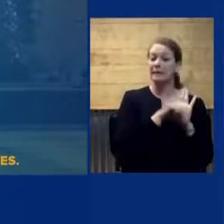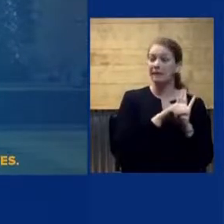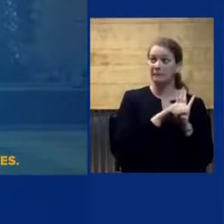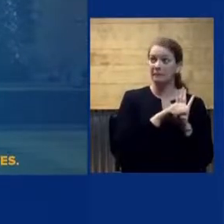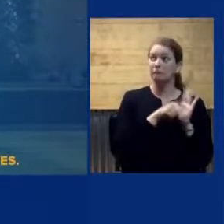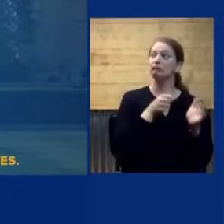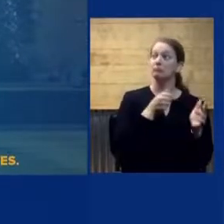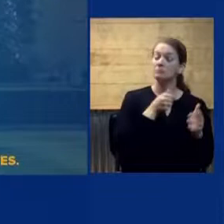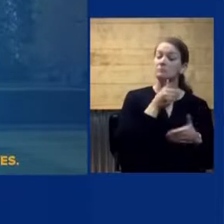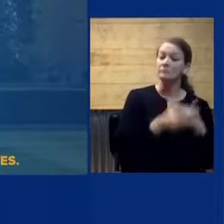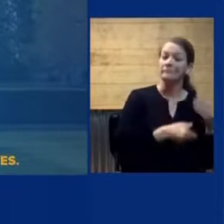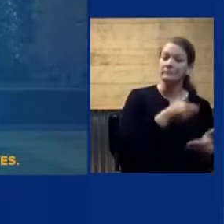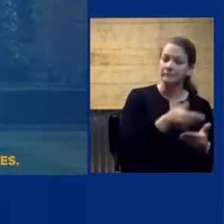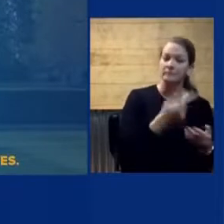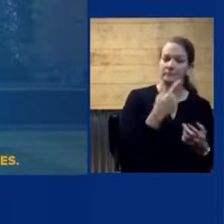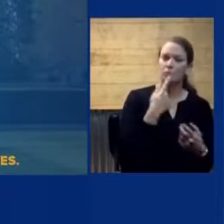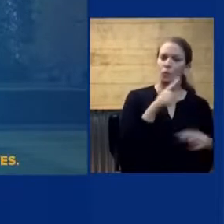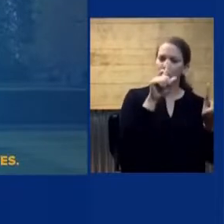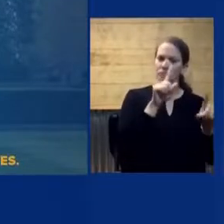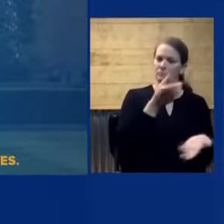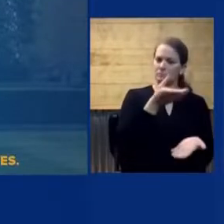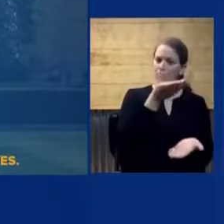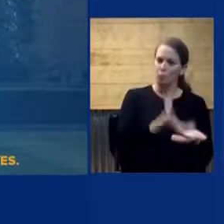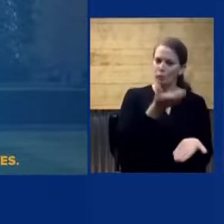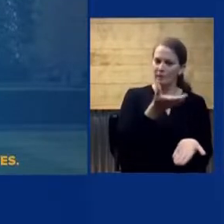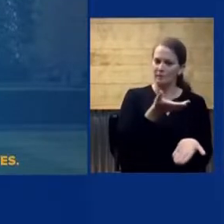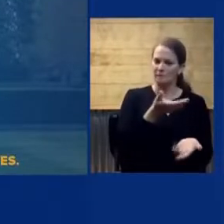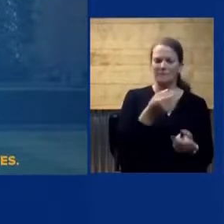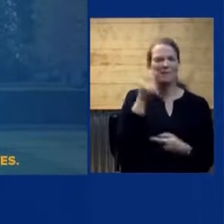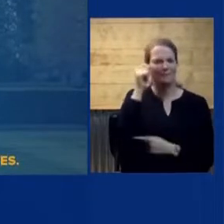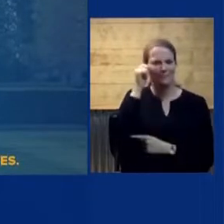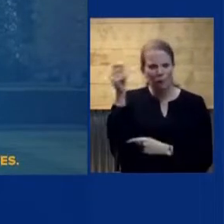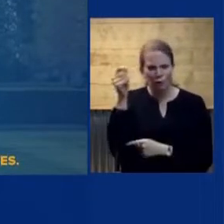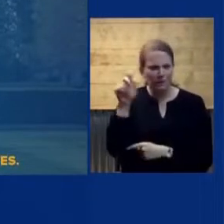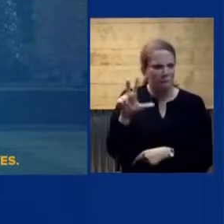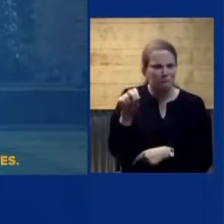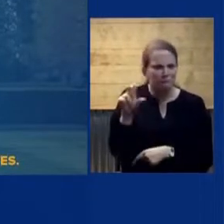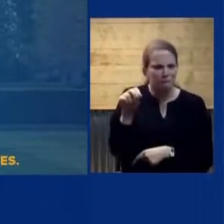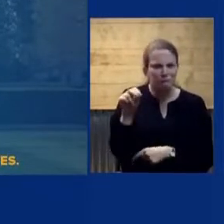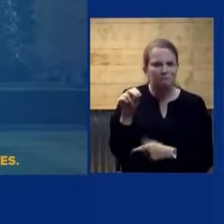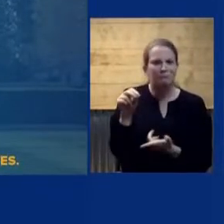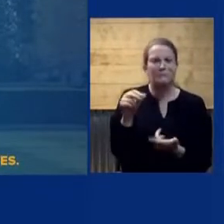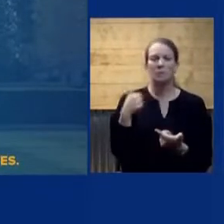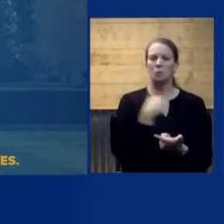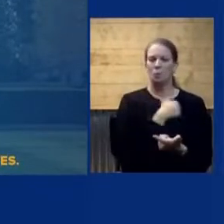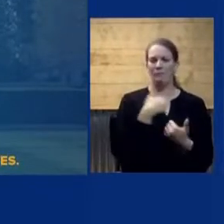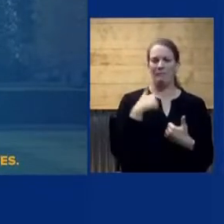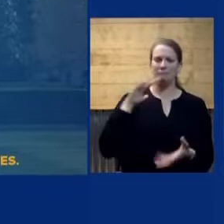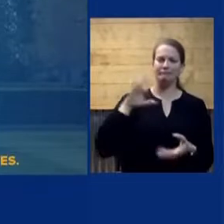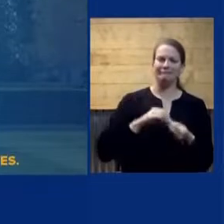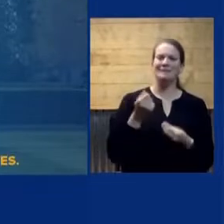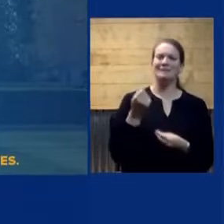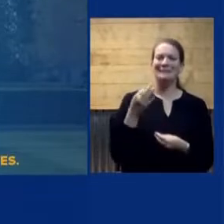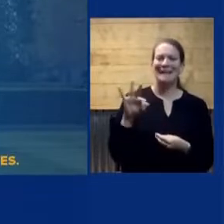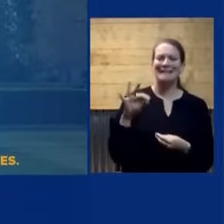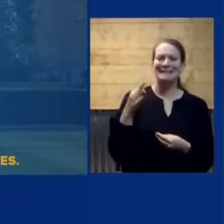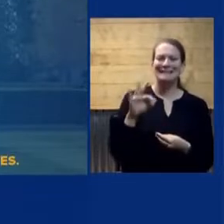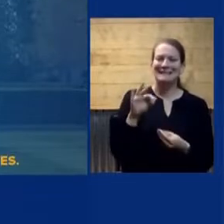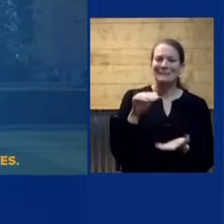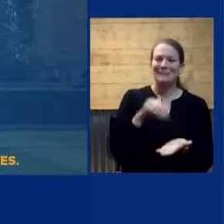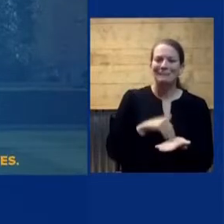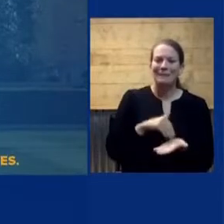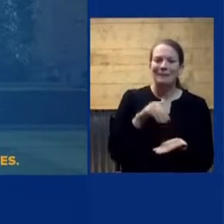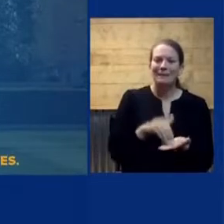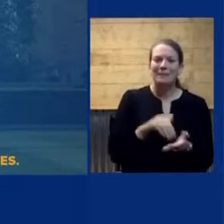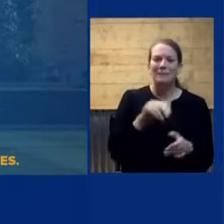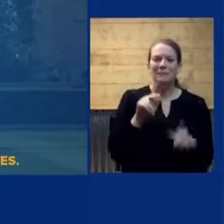works. There's no theory here. There's 19 million people. We had the worst situation on the globe,